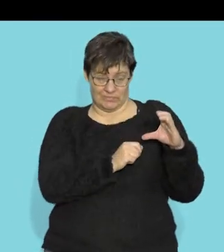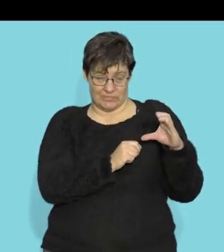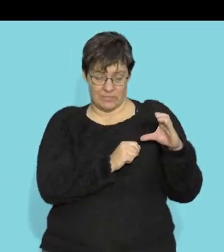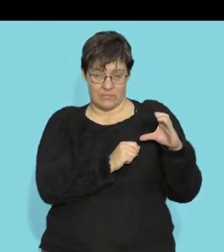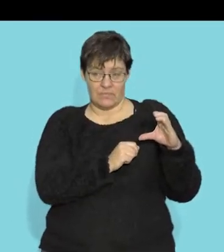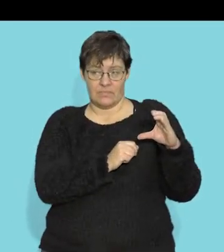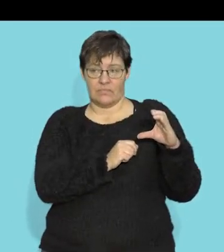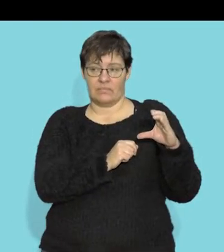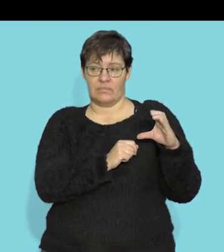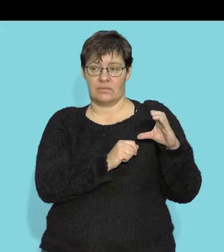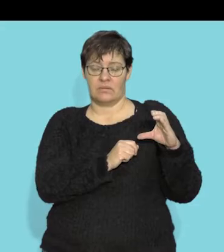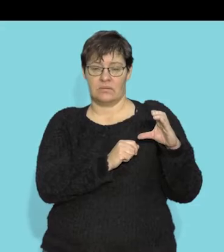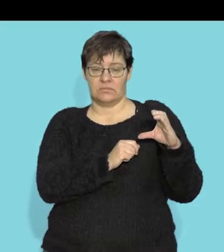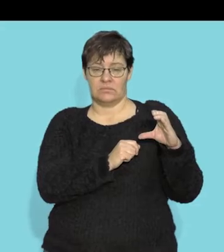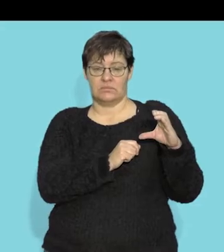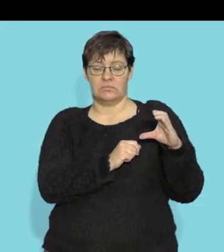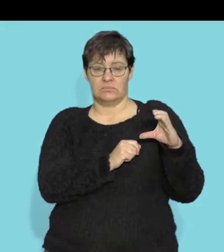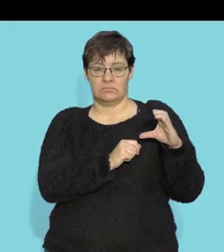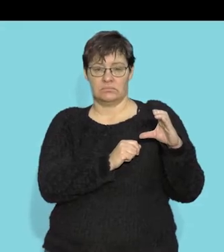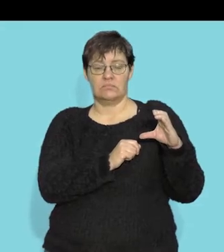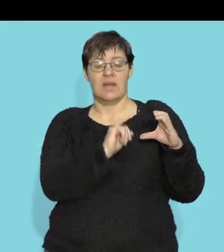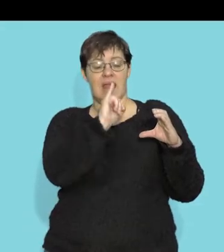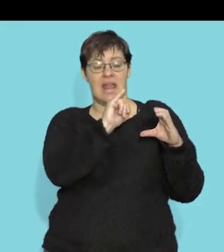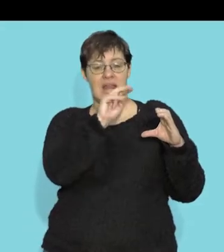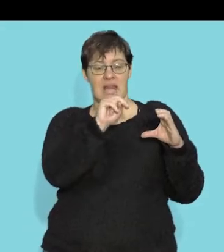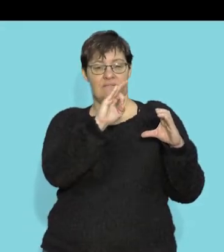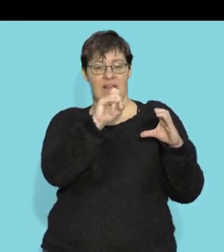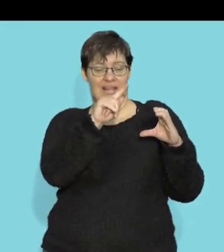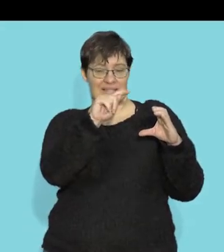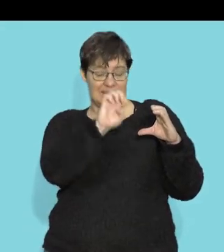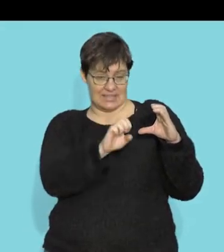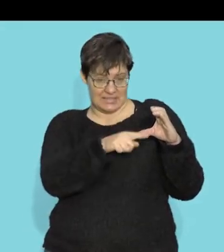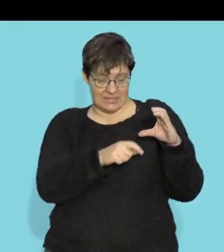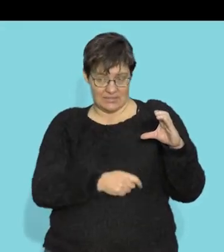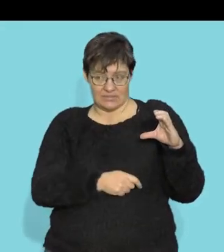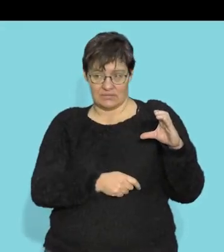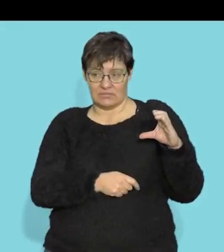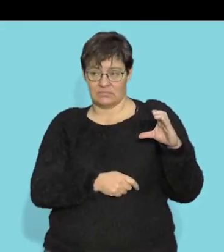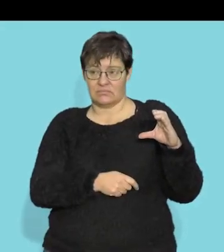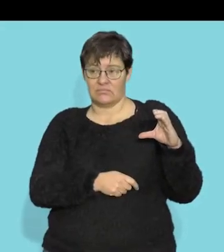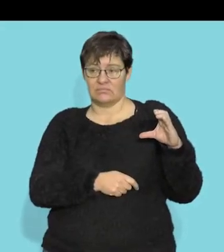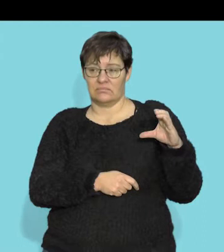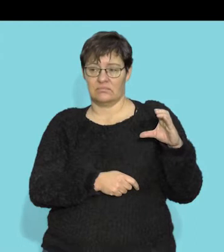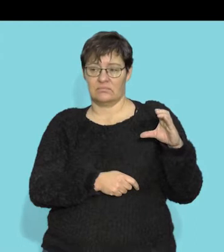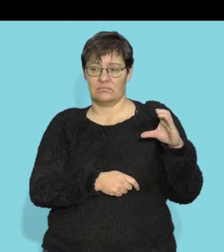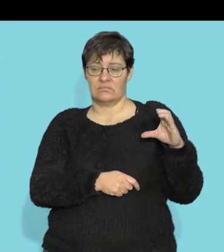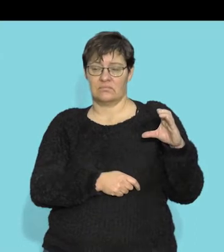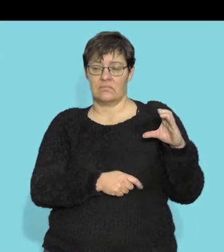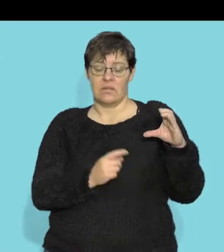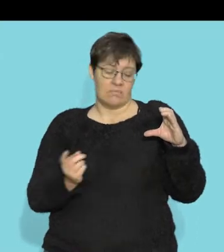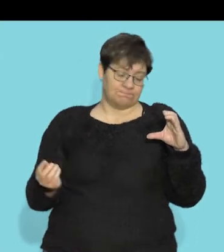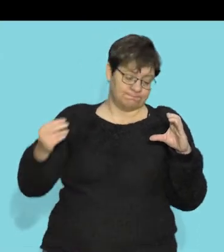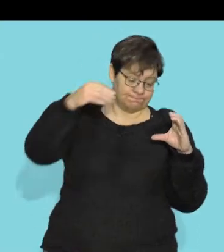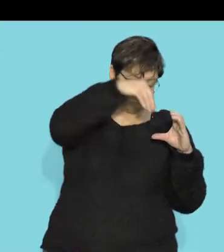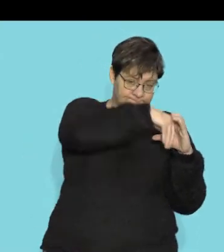space. So the oxygen inflates. That's the word I'm getting to. All of a sudden, I couldn't think of the word there. The oxygen moves